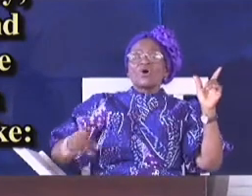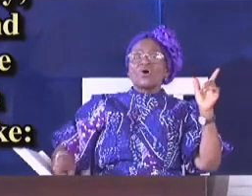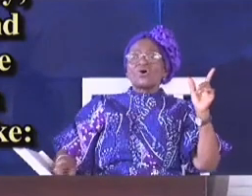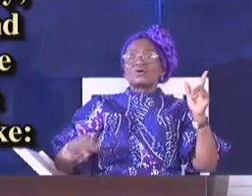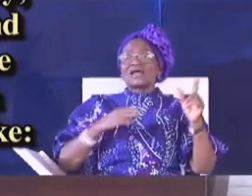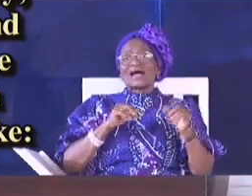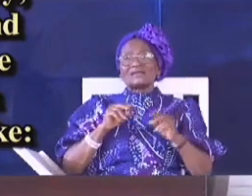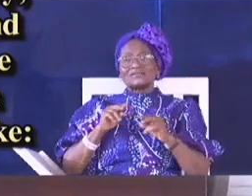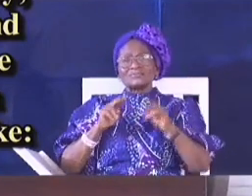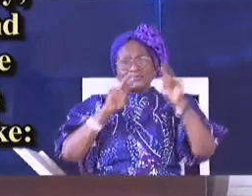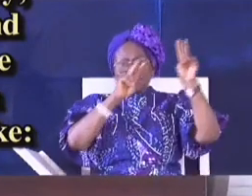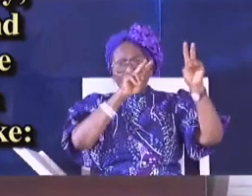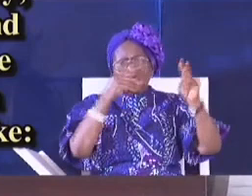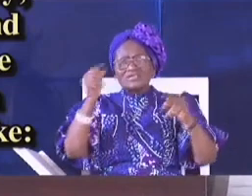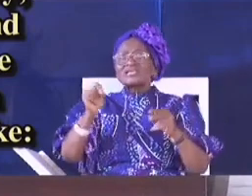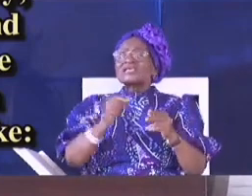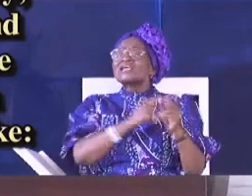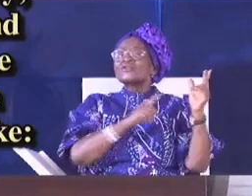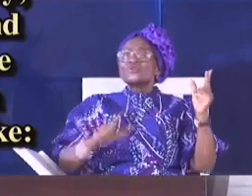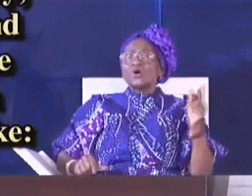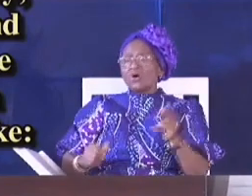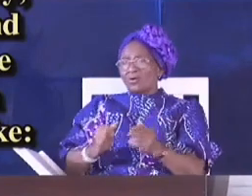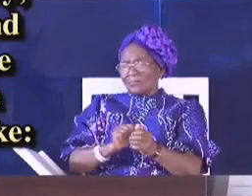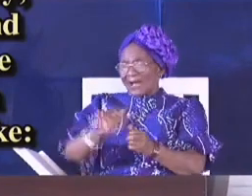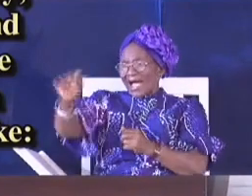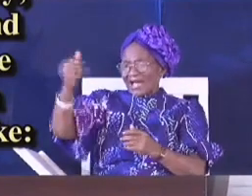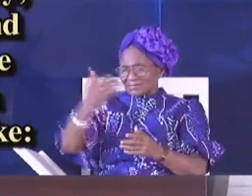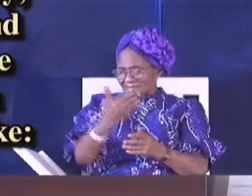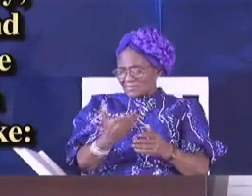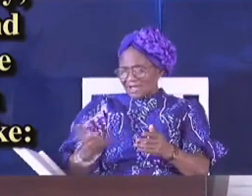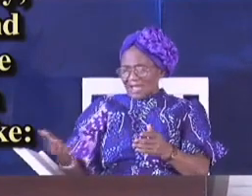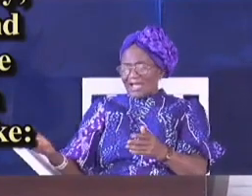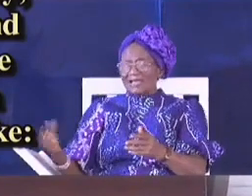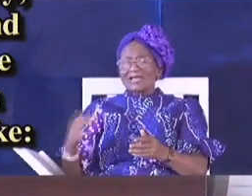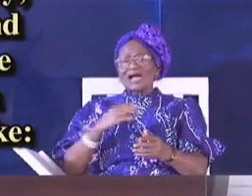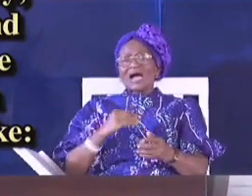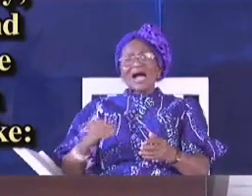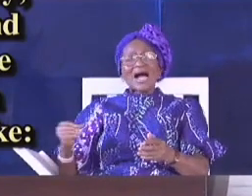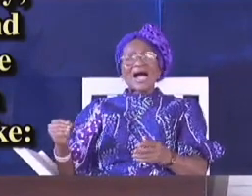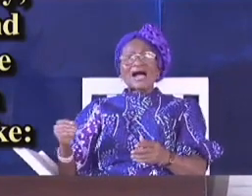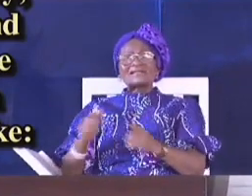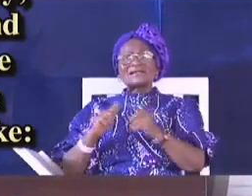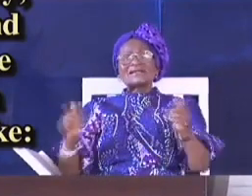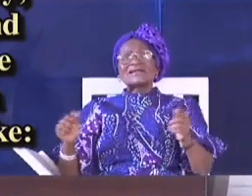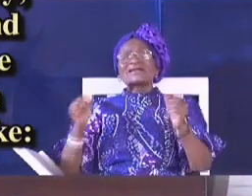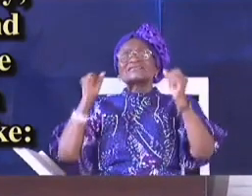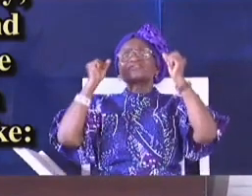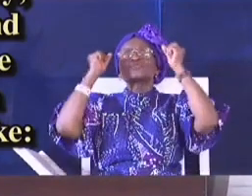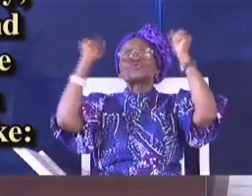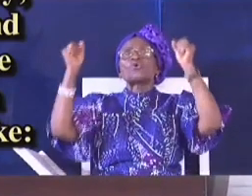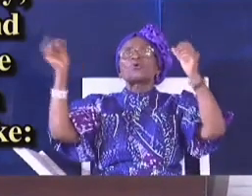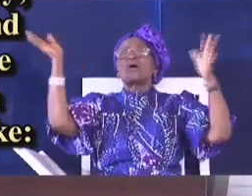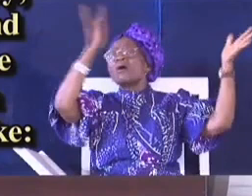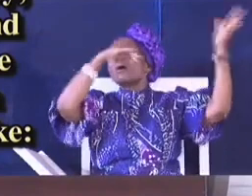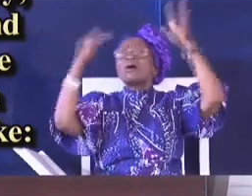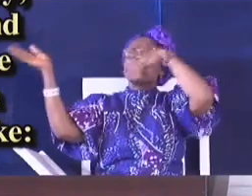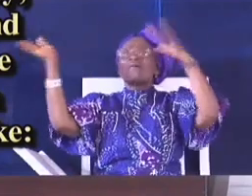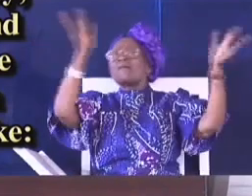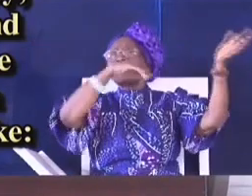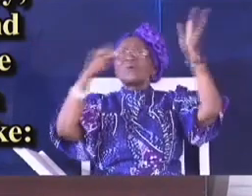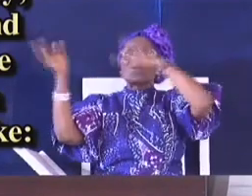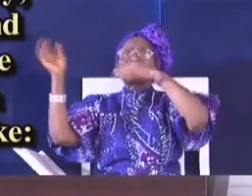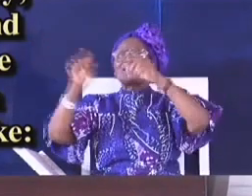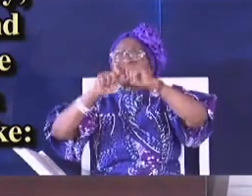And behold, the Lord passed by, and a great and strong wind rent